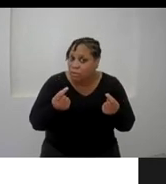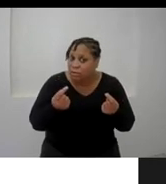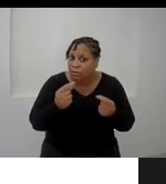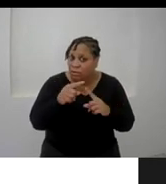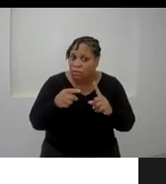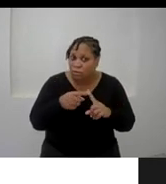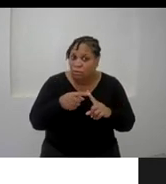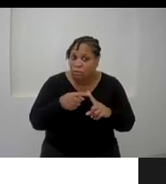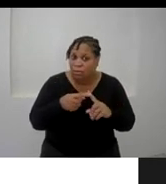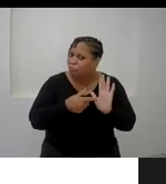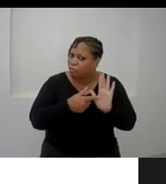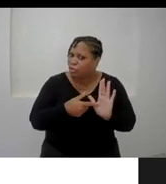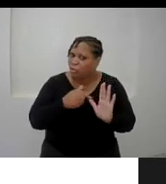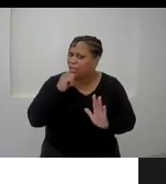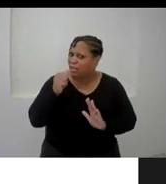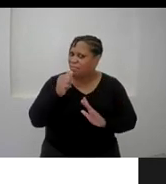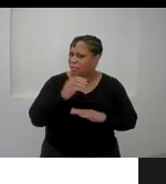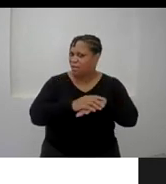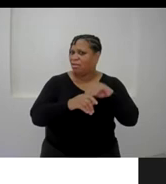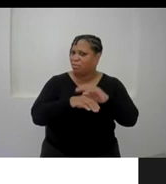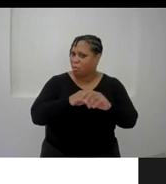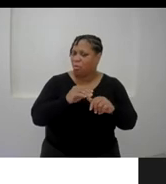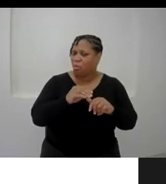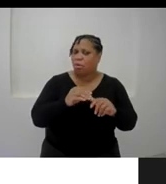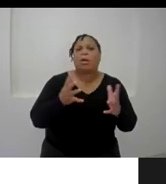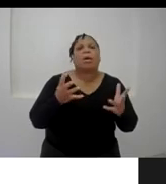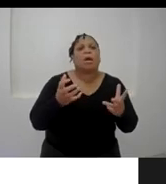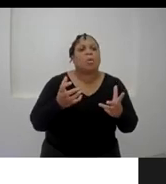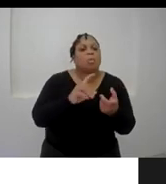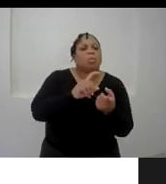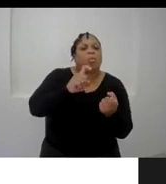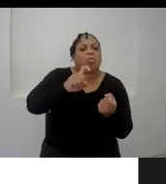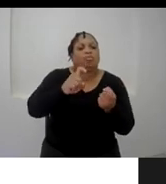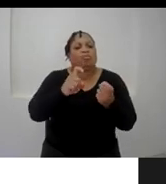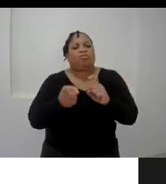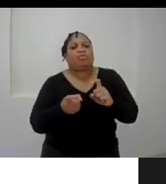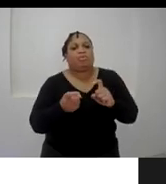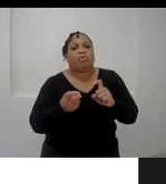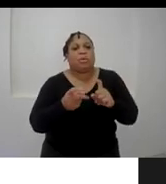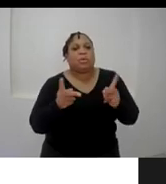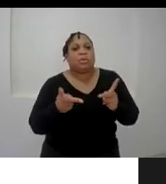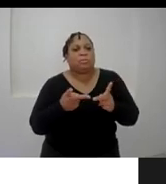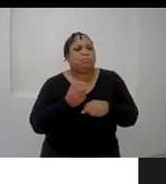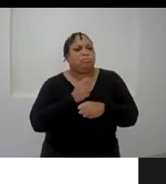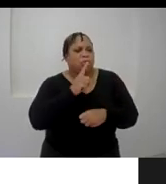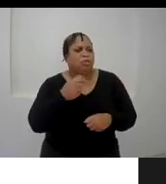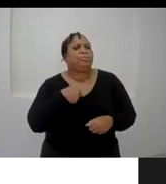I'm indicating that I'm uncomfortable? I want you to readjust my position and I check that I'm now comfortable